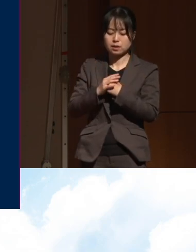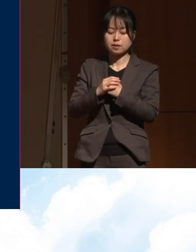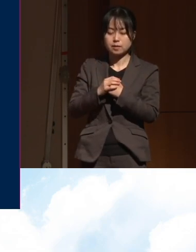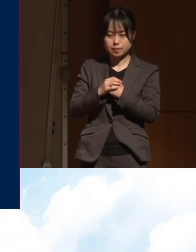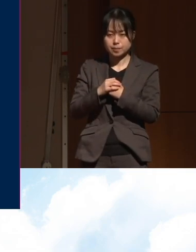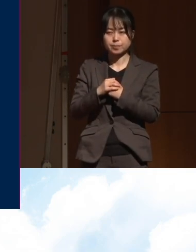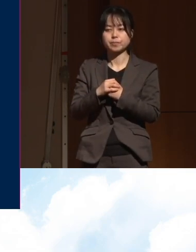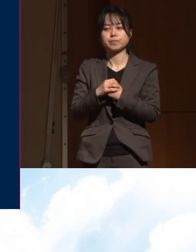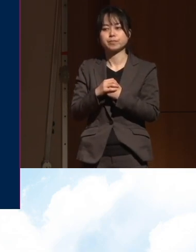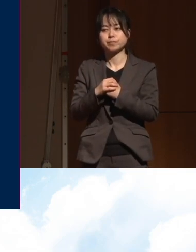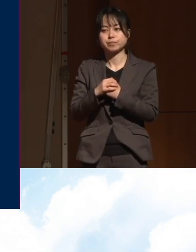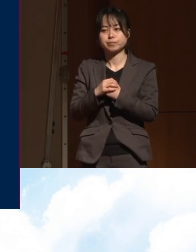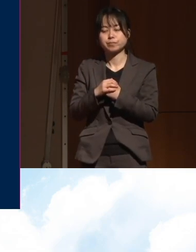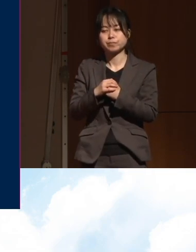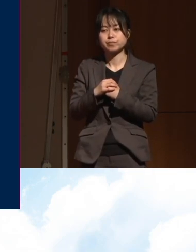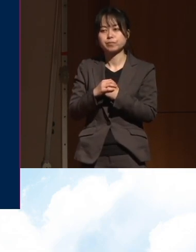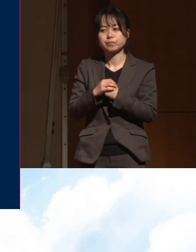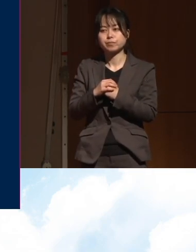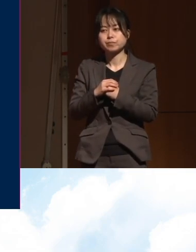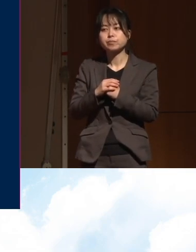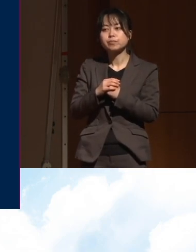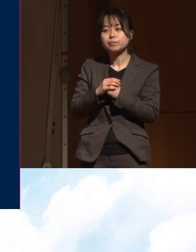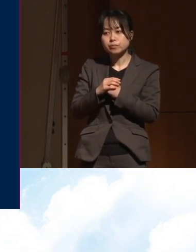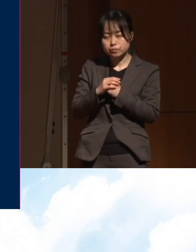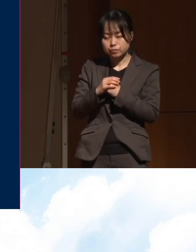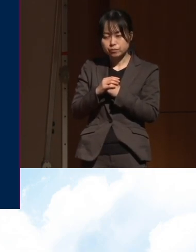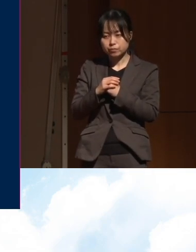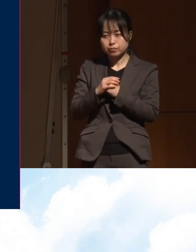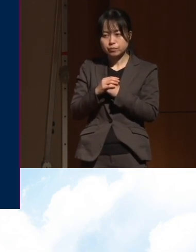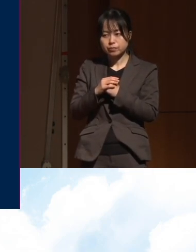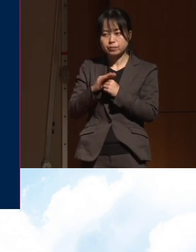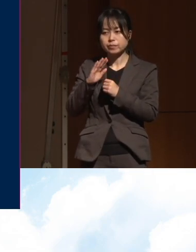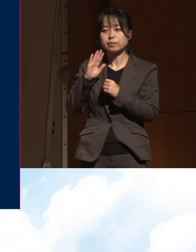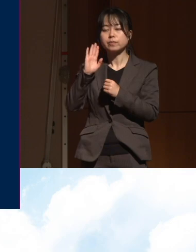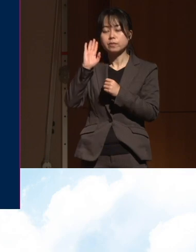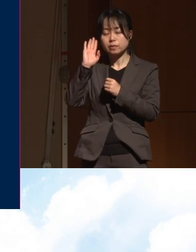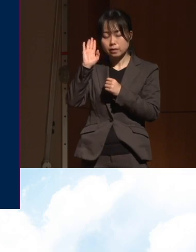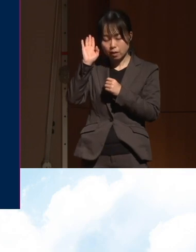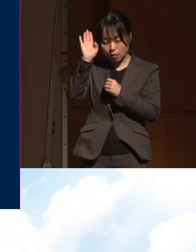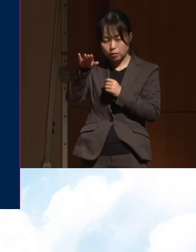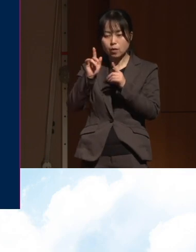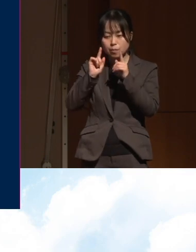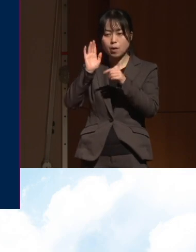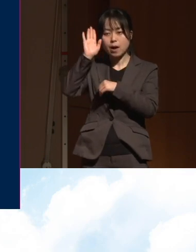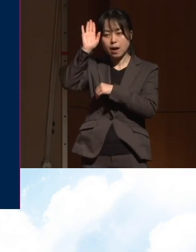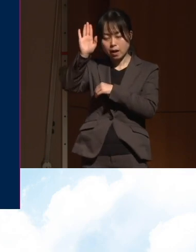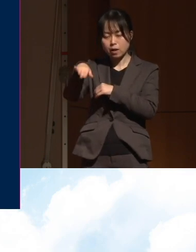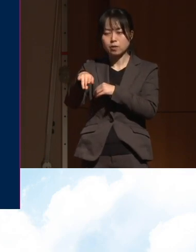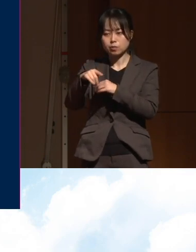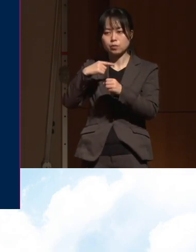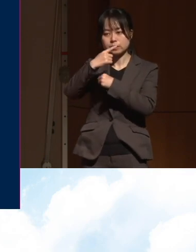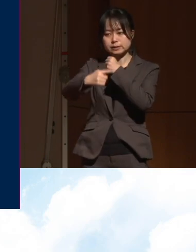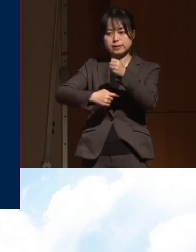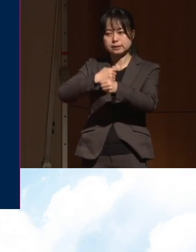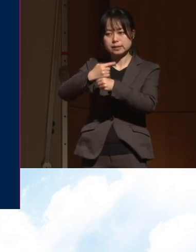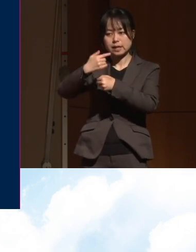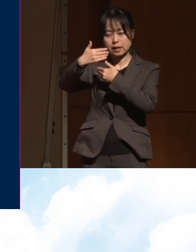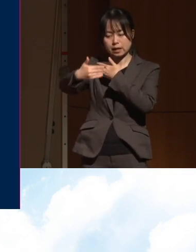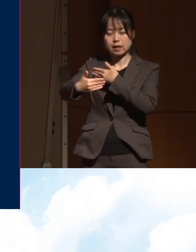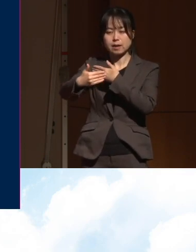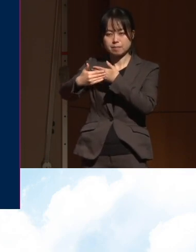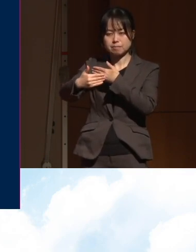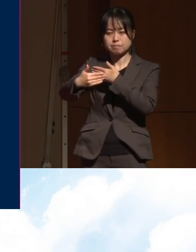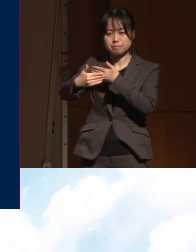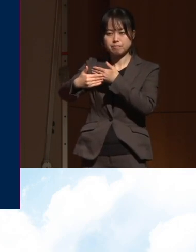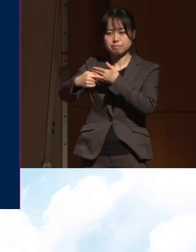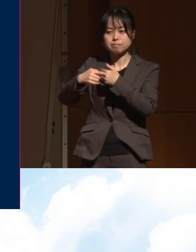release of the sequences, but it took almost a year for that vaccine to go through a sequence of phase 1, then phase 2, then